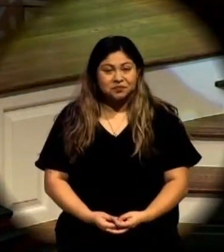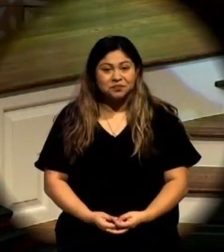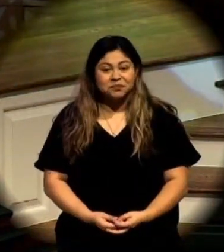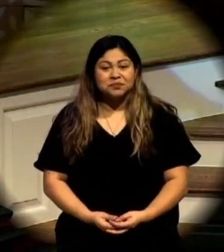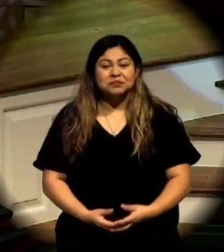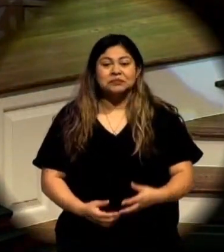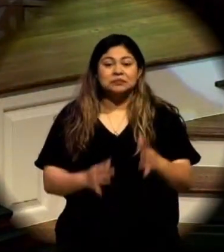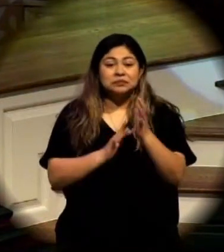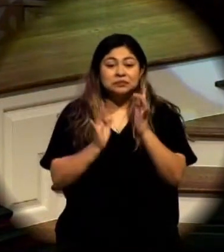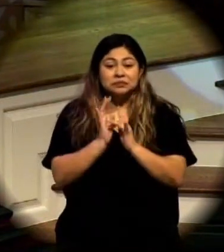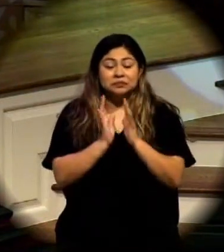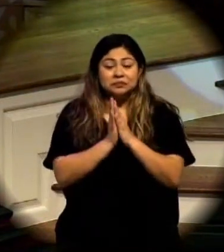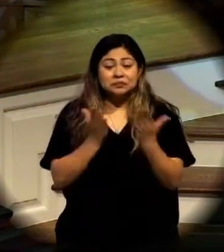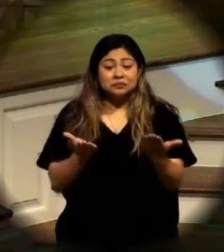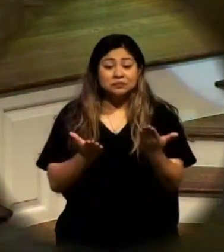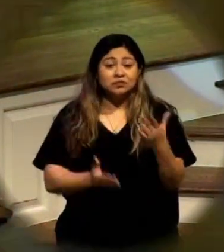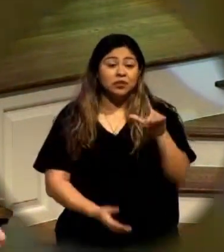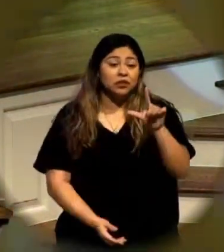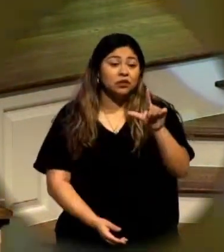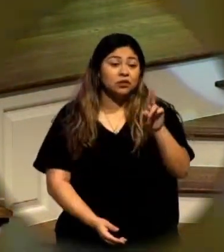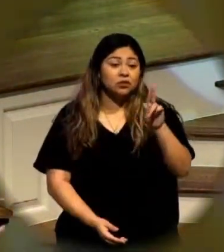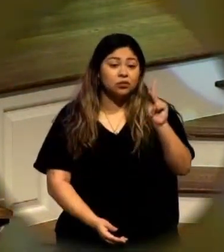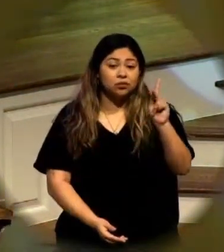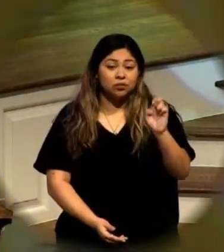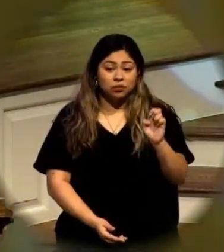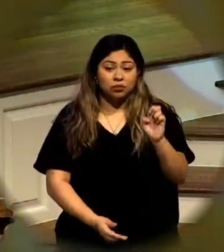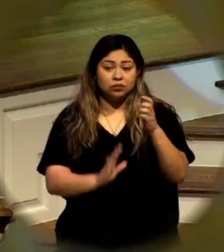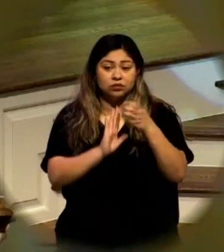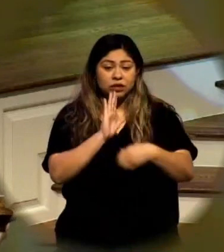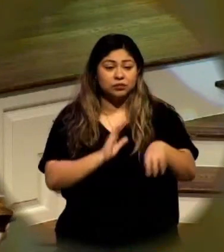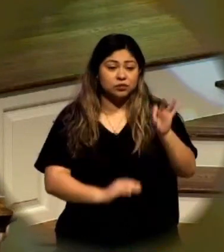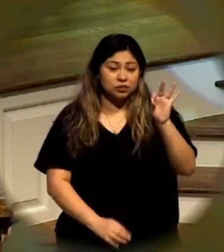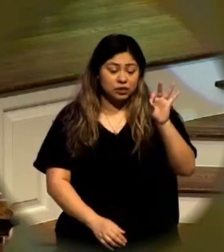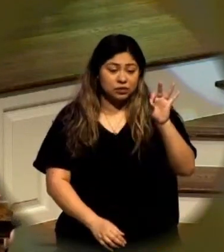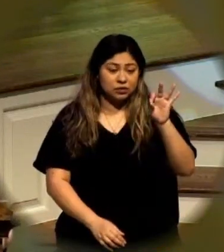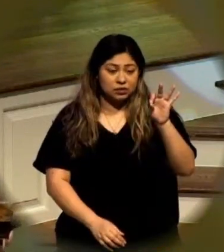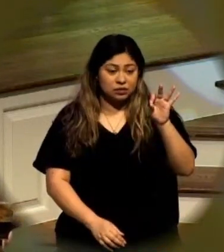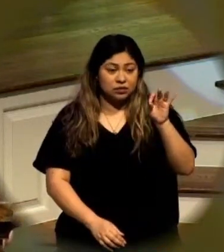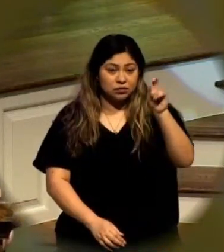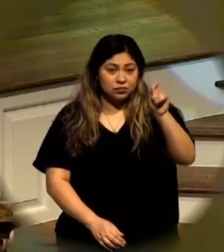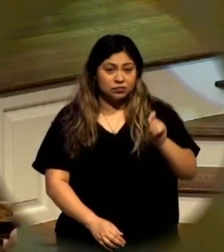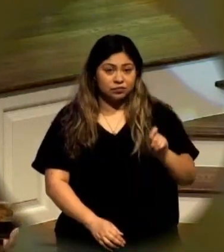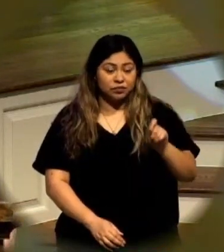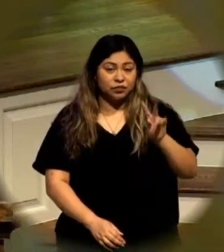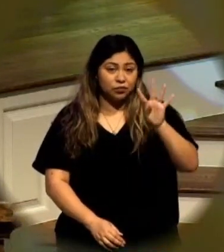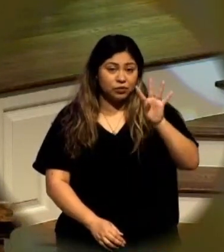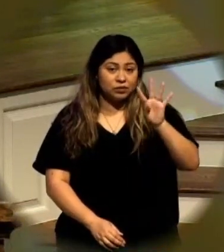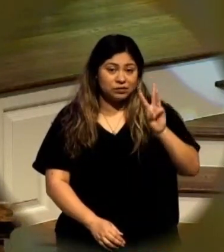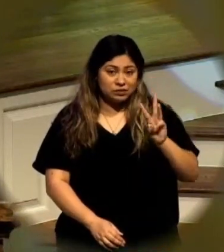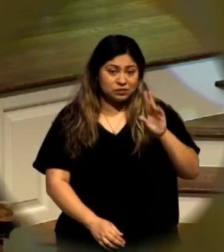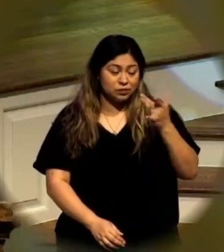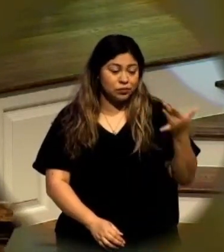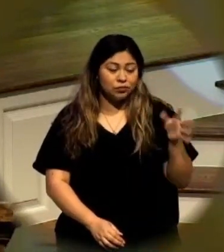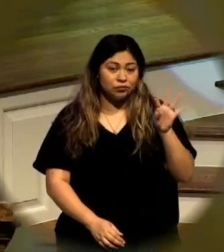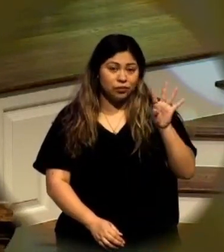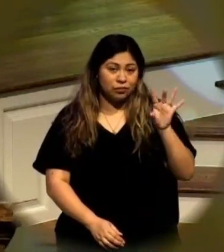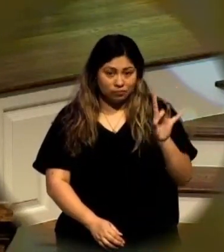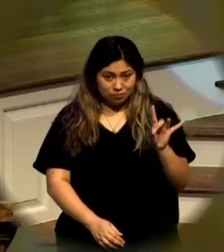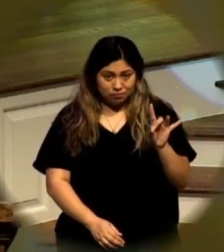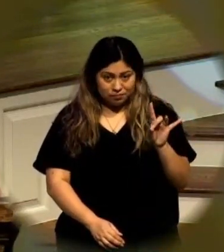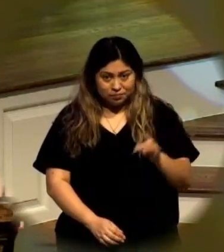you would, open with me to Luke chapter 9. Luke chapter 9, verses 46 through 48.